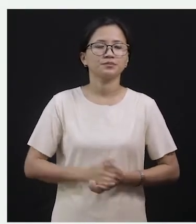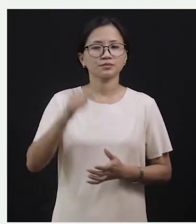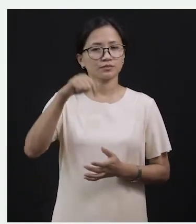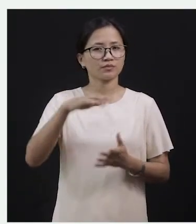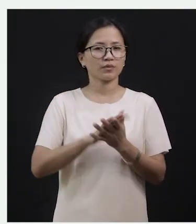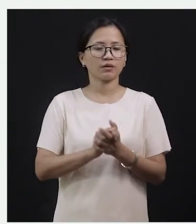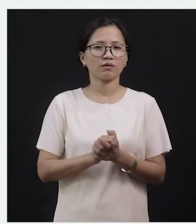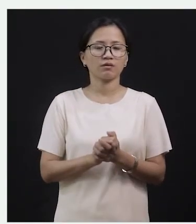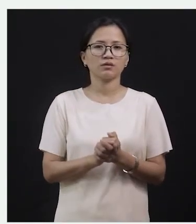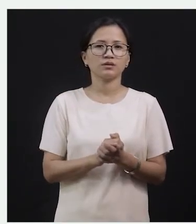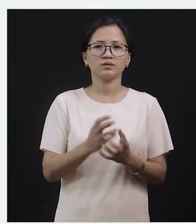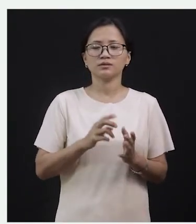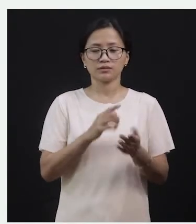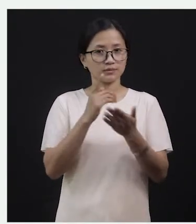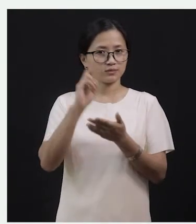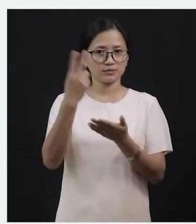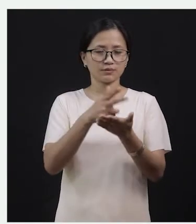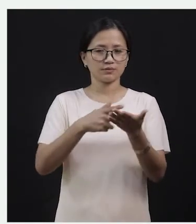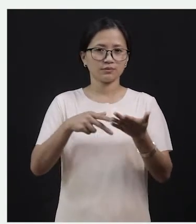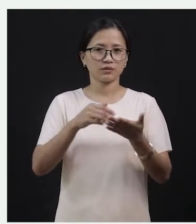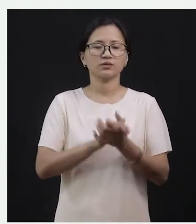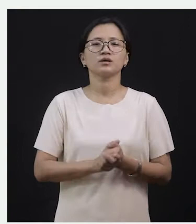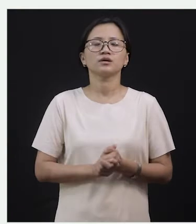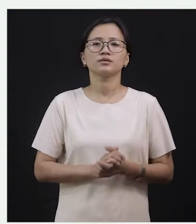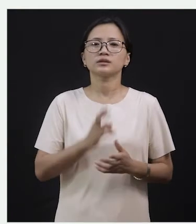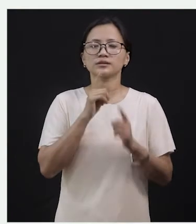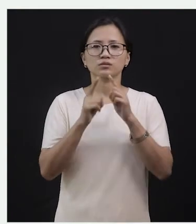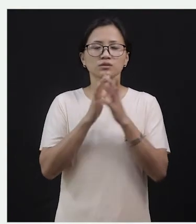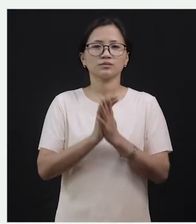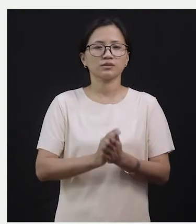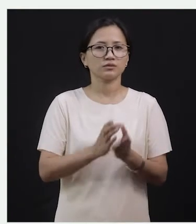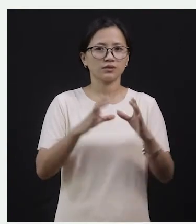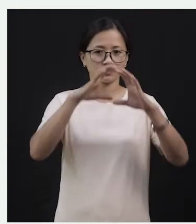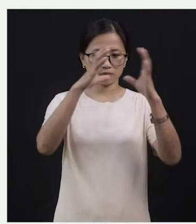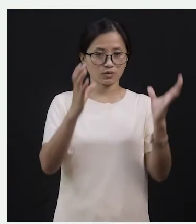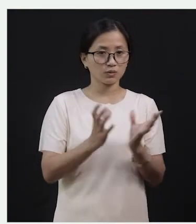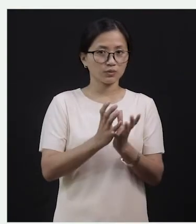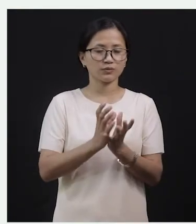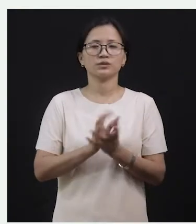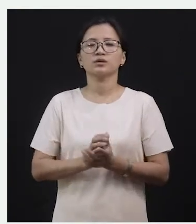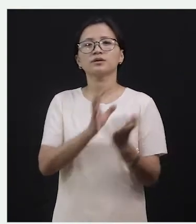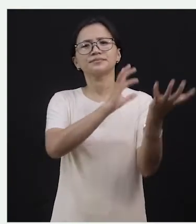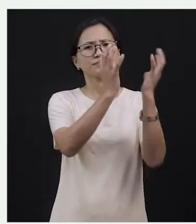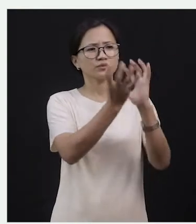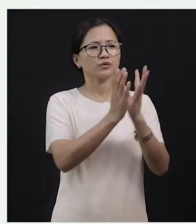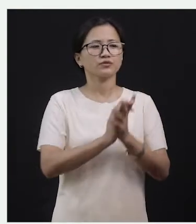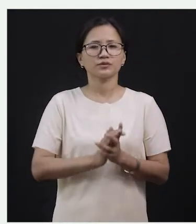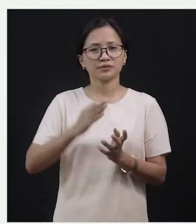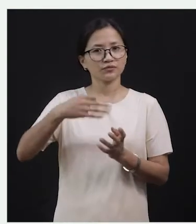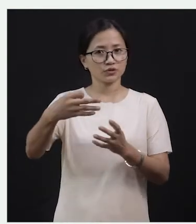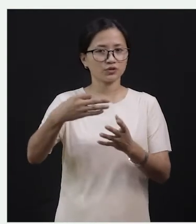now from the second part, I'm going to explain to you about the globe and its features. Now, what is a